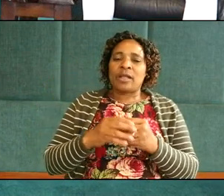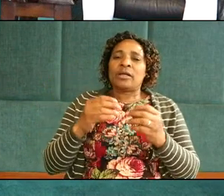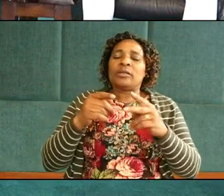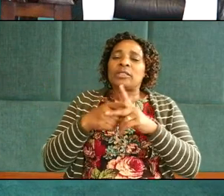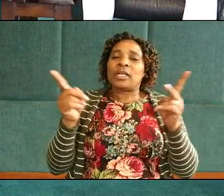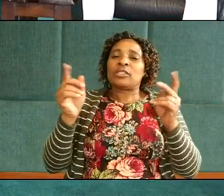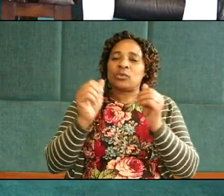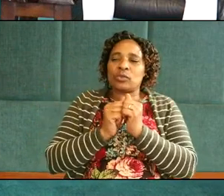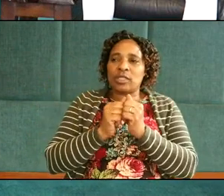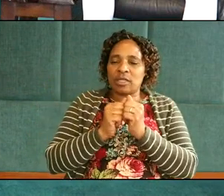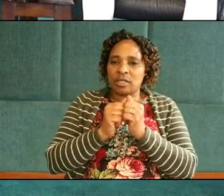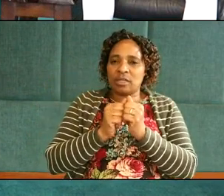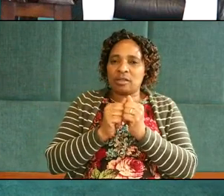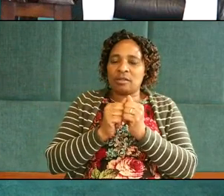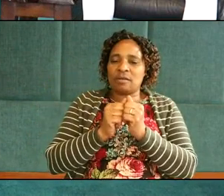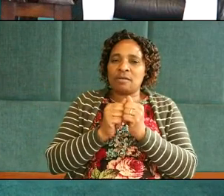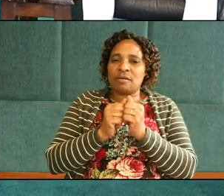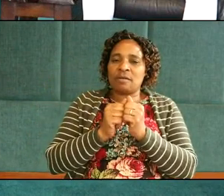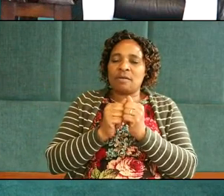with